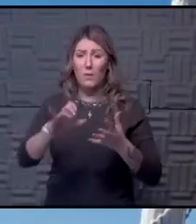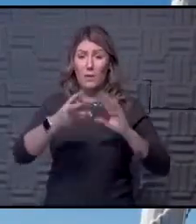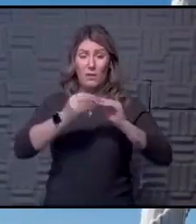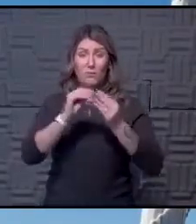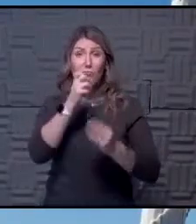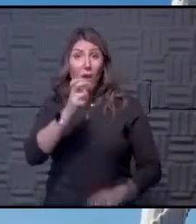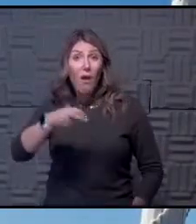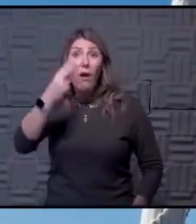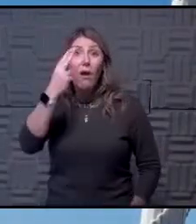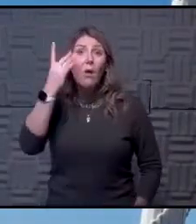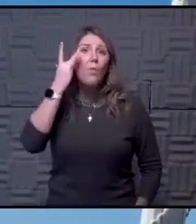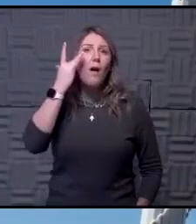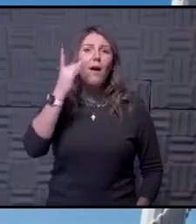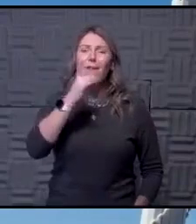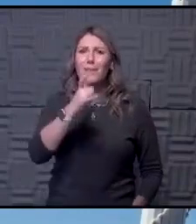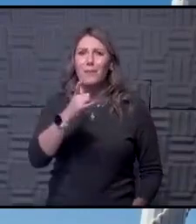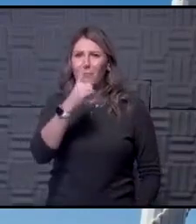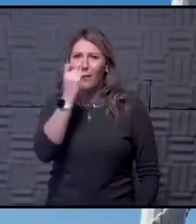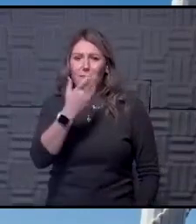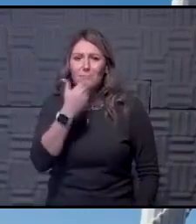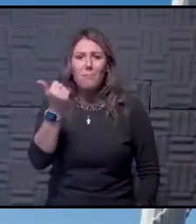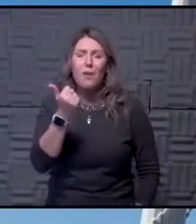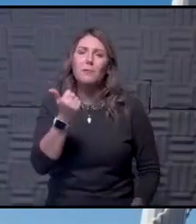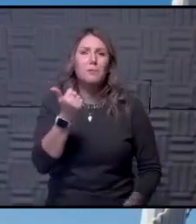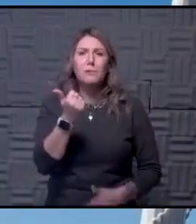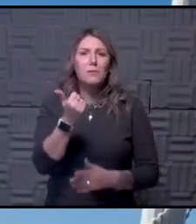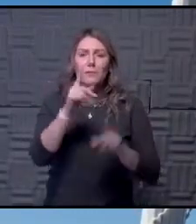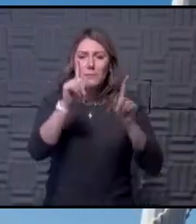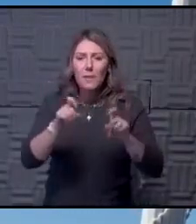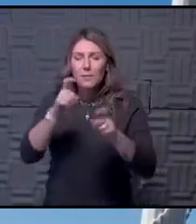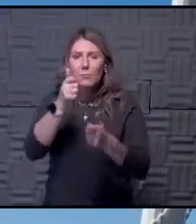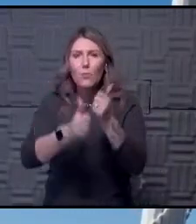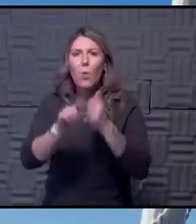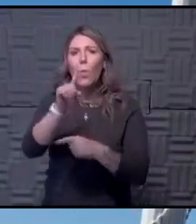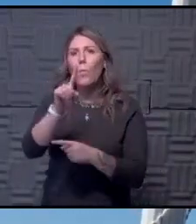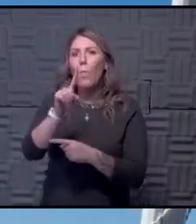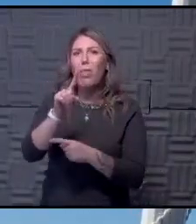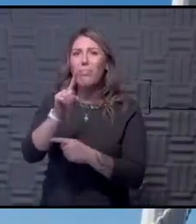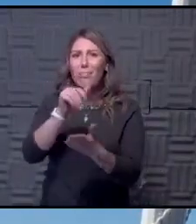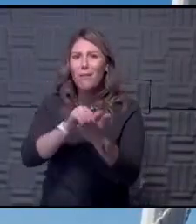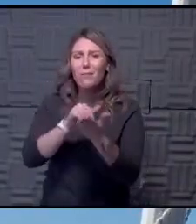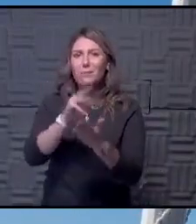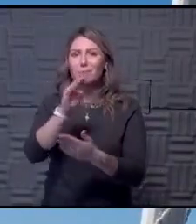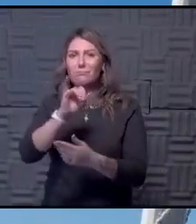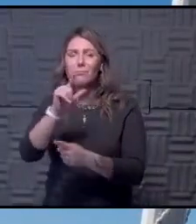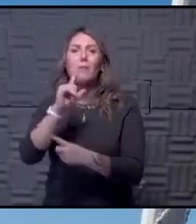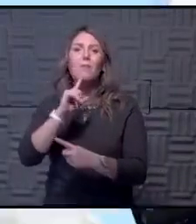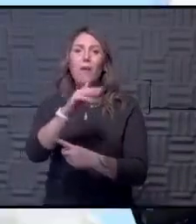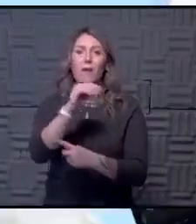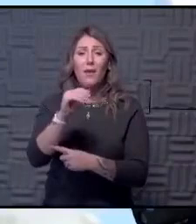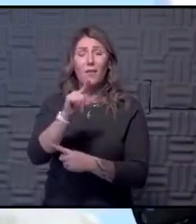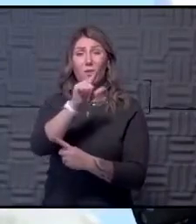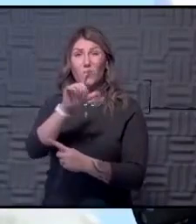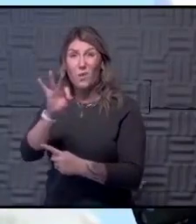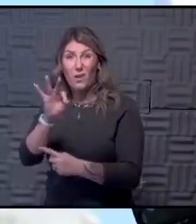because we have the best testing per 1,000 population. And that 29 million and change cases